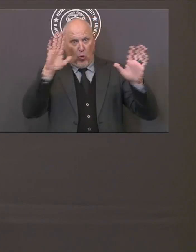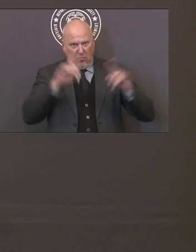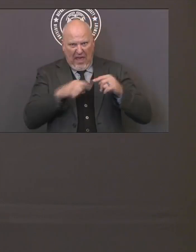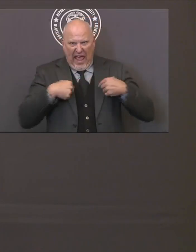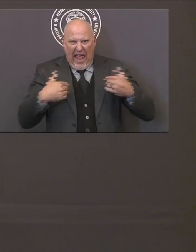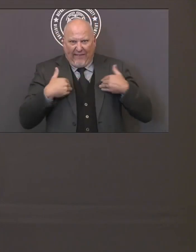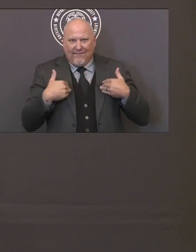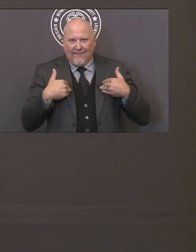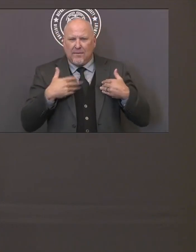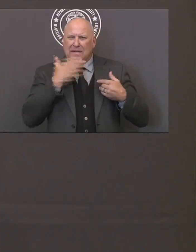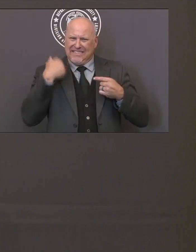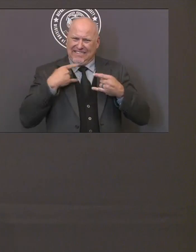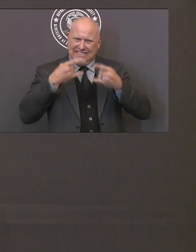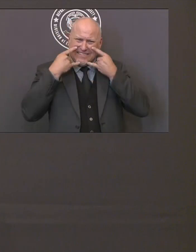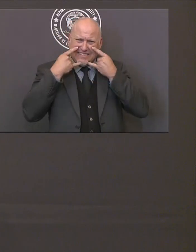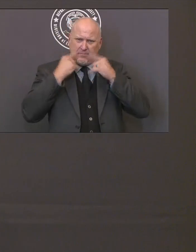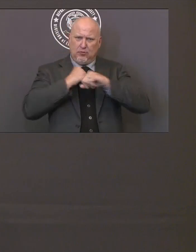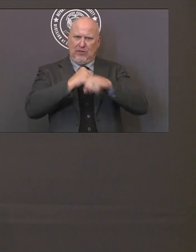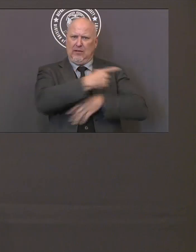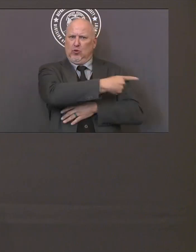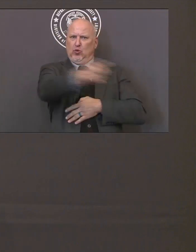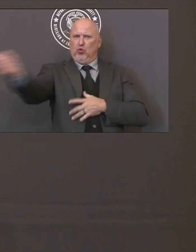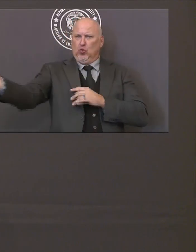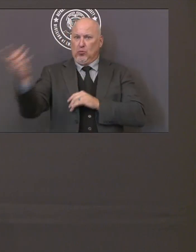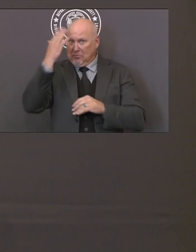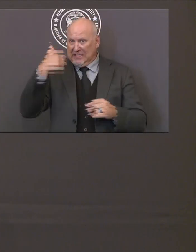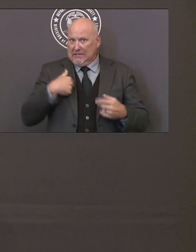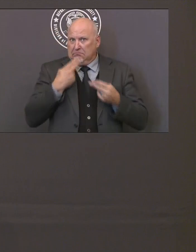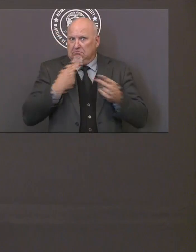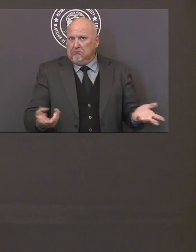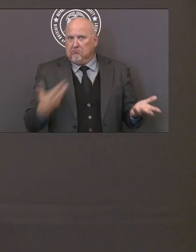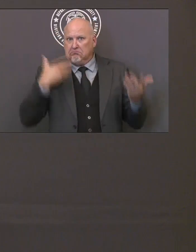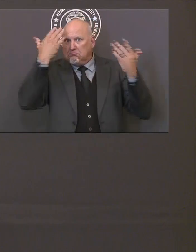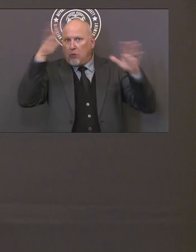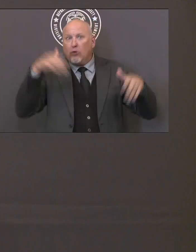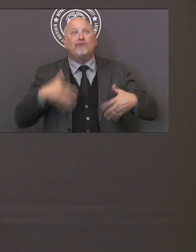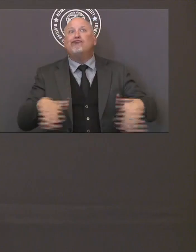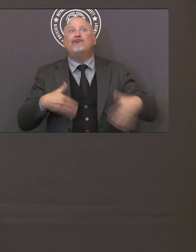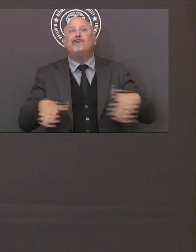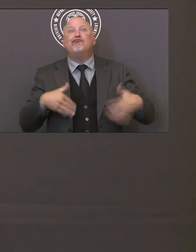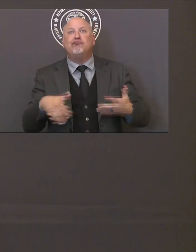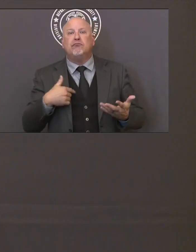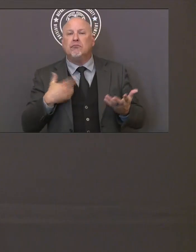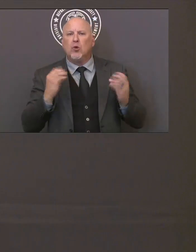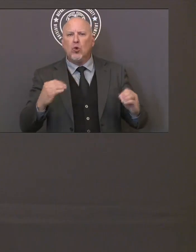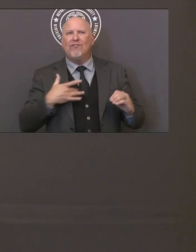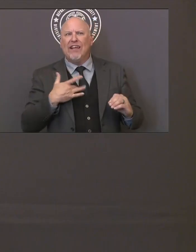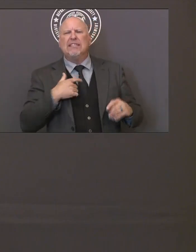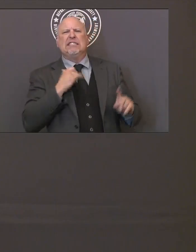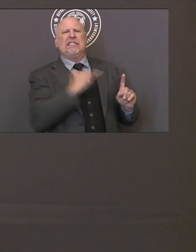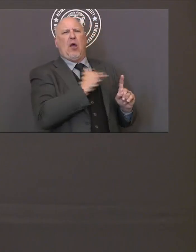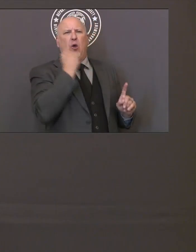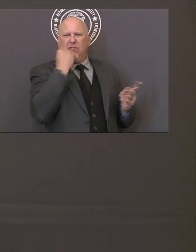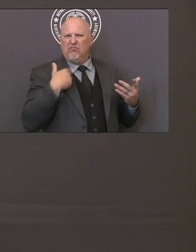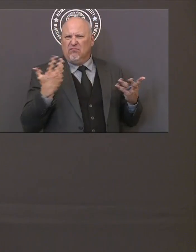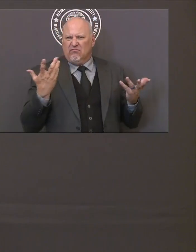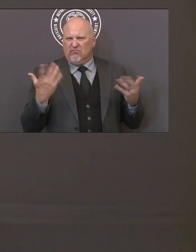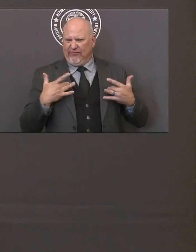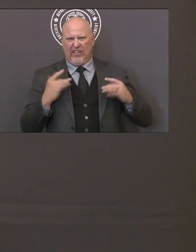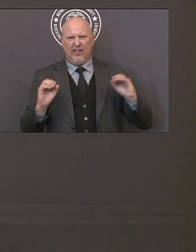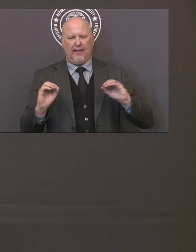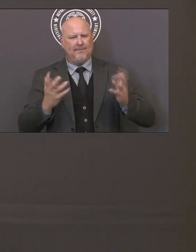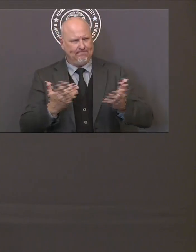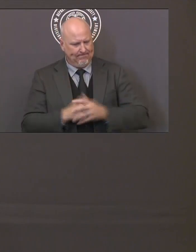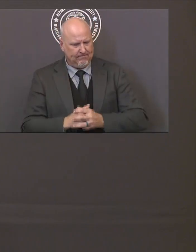combating this disease. Now, there was a lot of concern before and after we published this study about